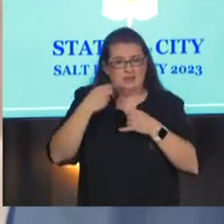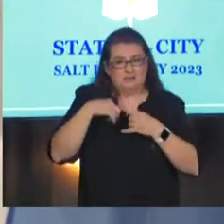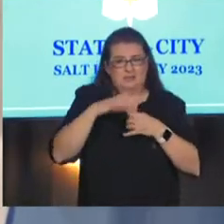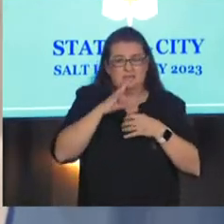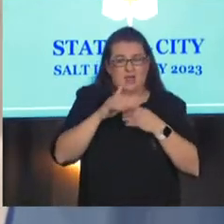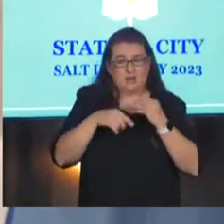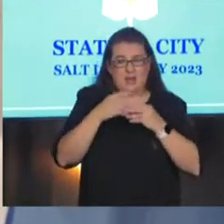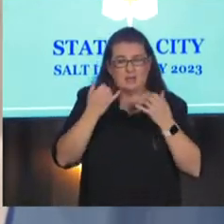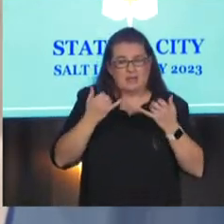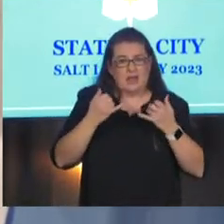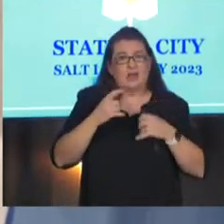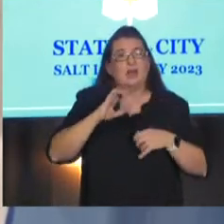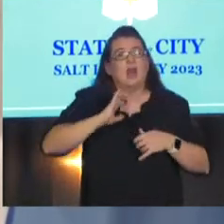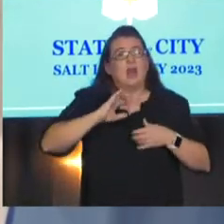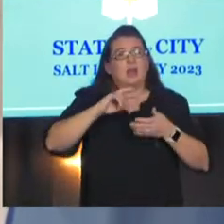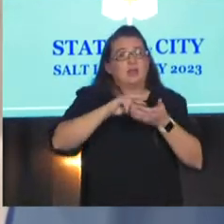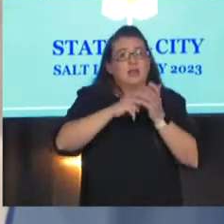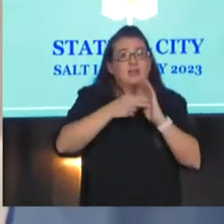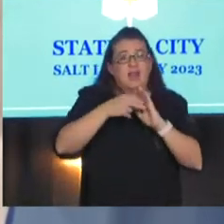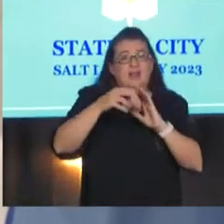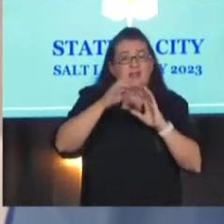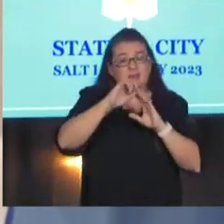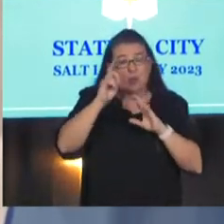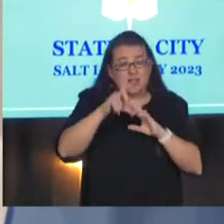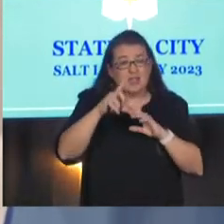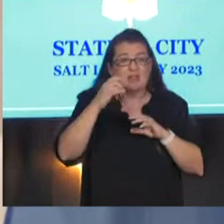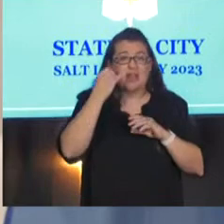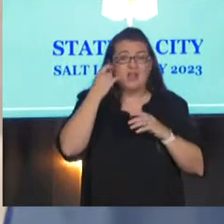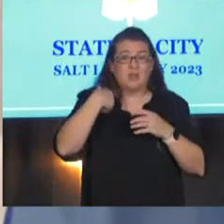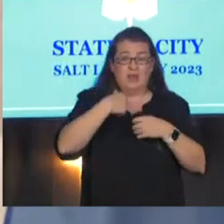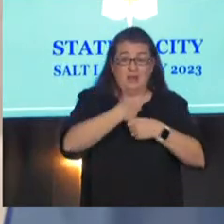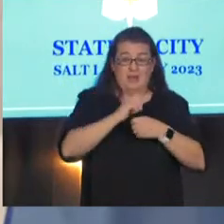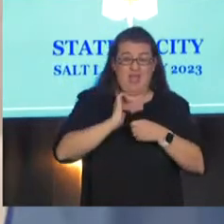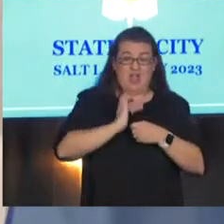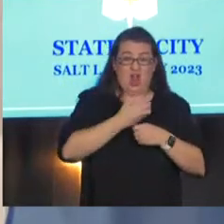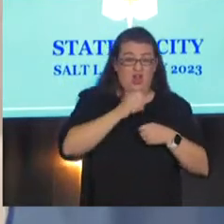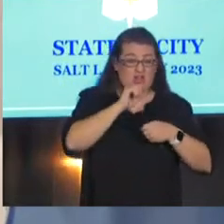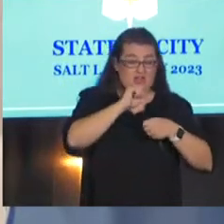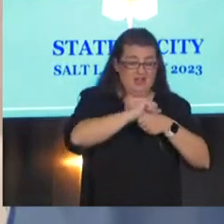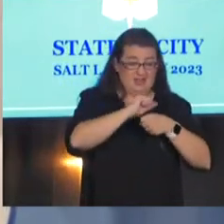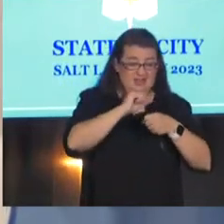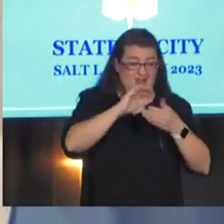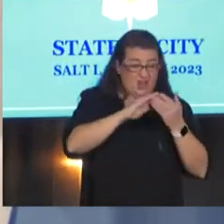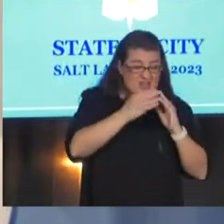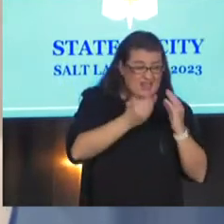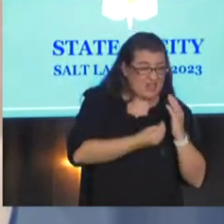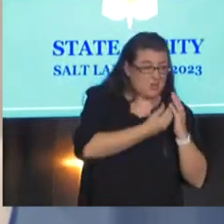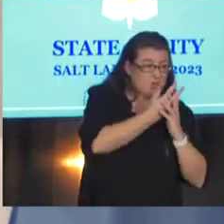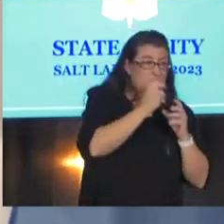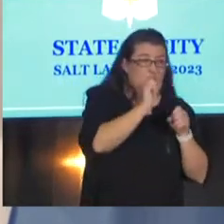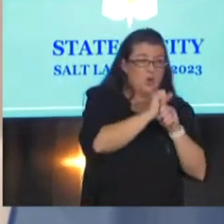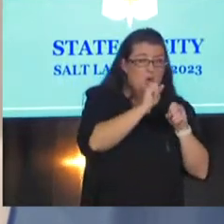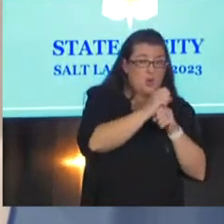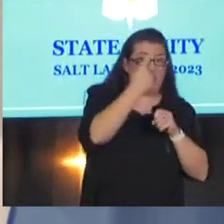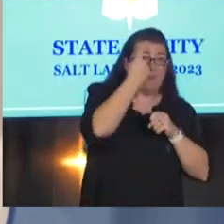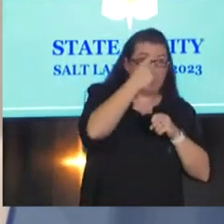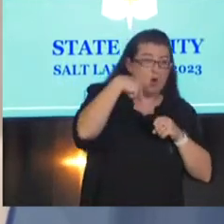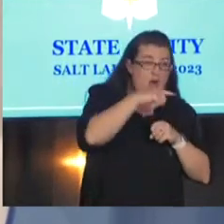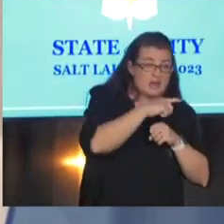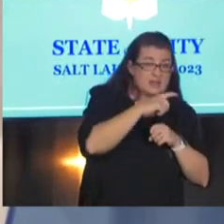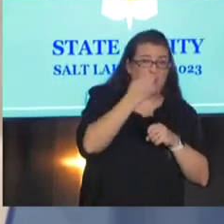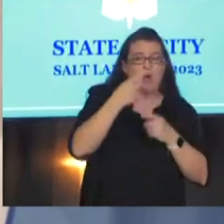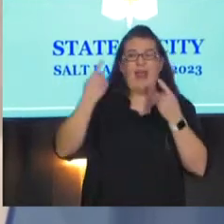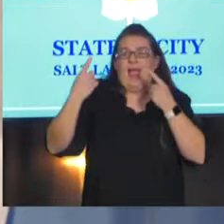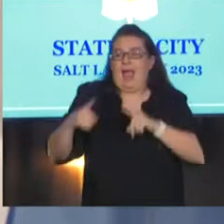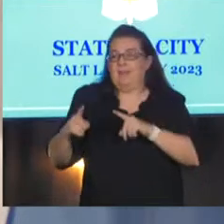defining question of our time is whether we make the city's growth work for us or let it happen to us.